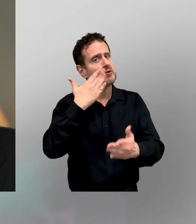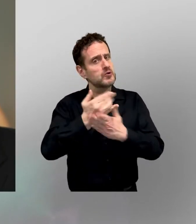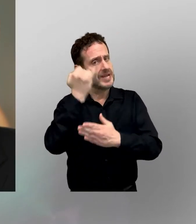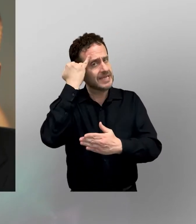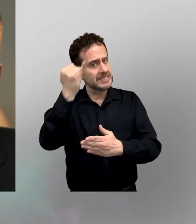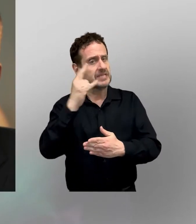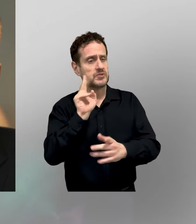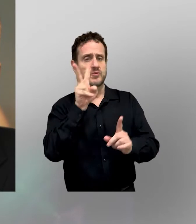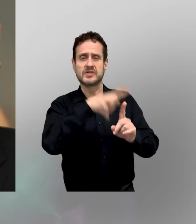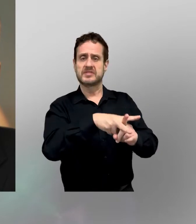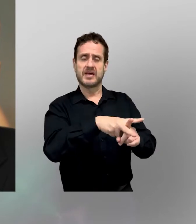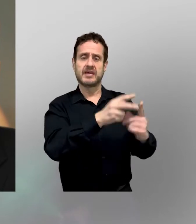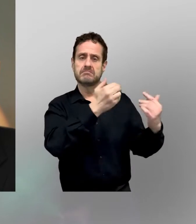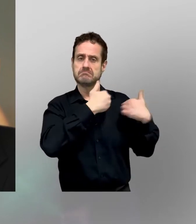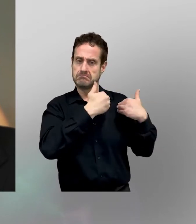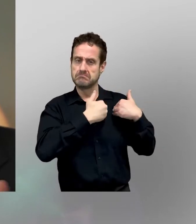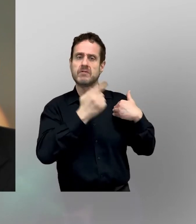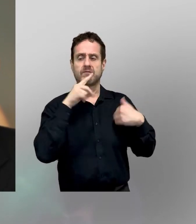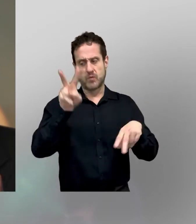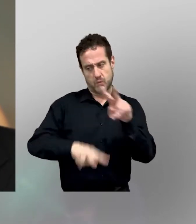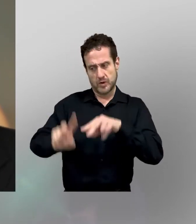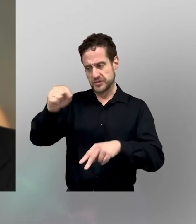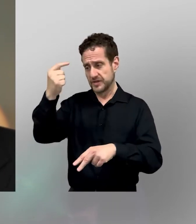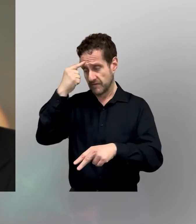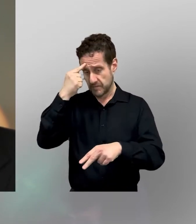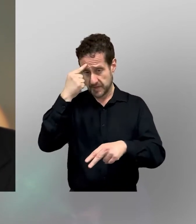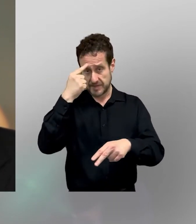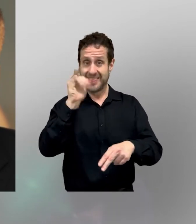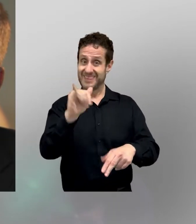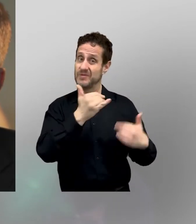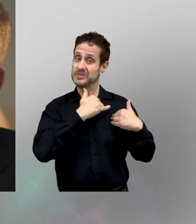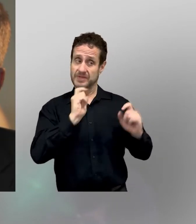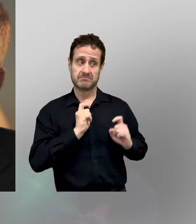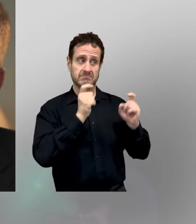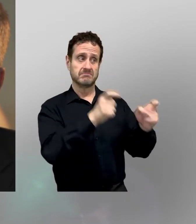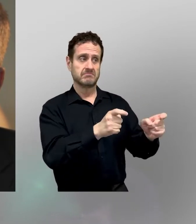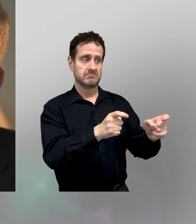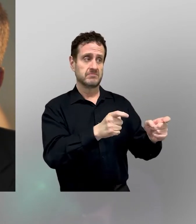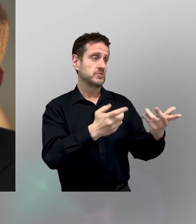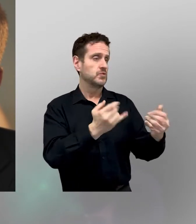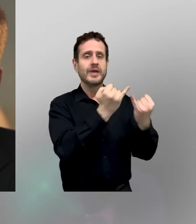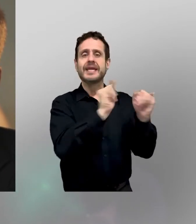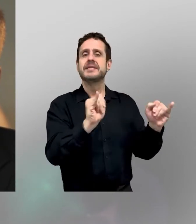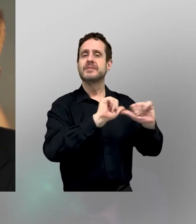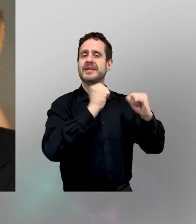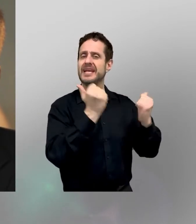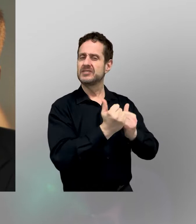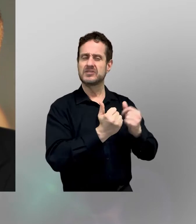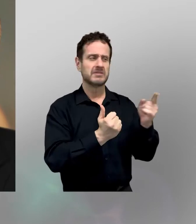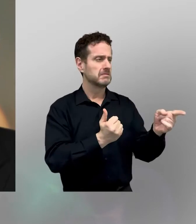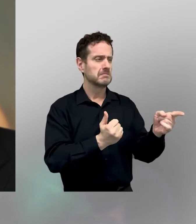of sense to assign a watchdog function to an outside agency which has no